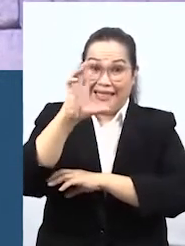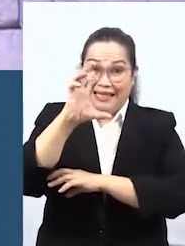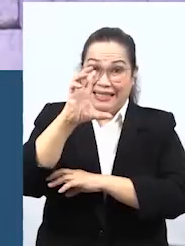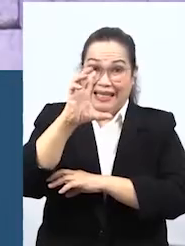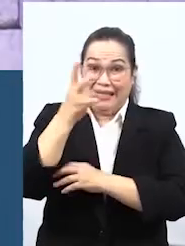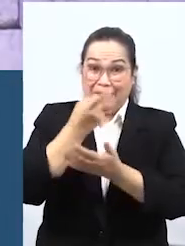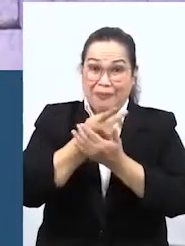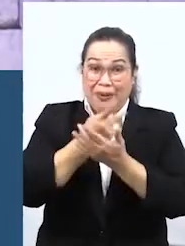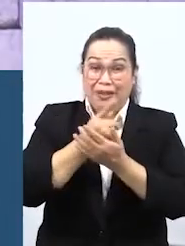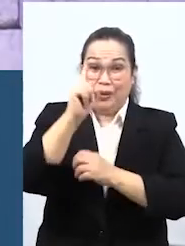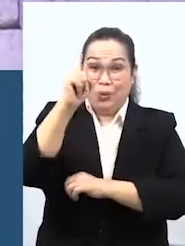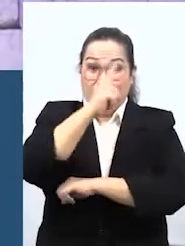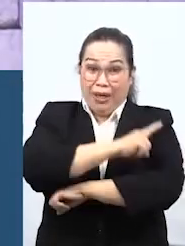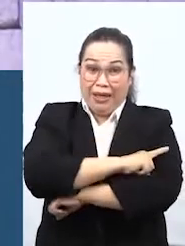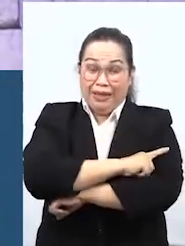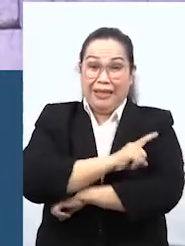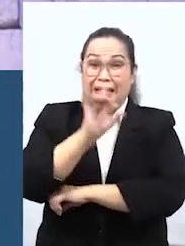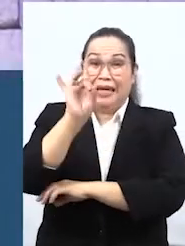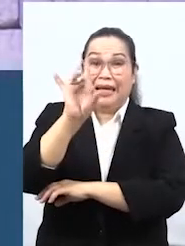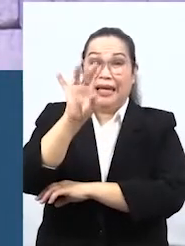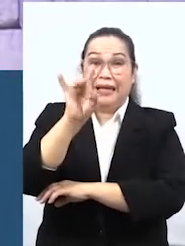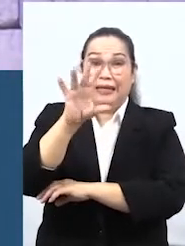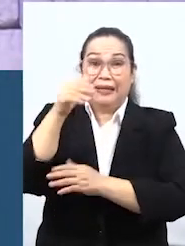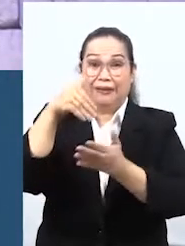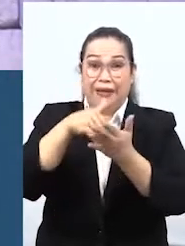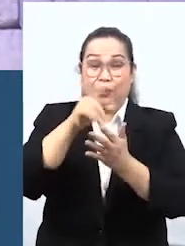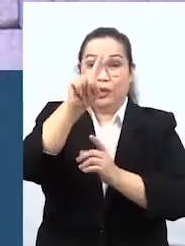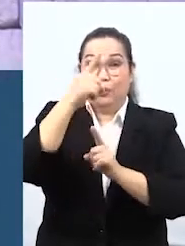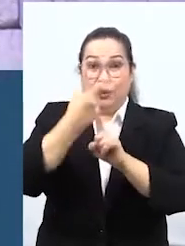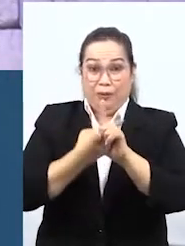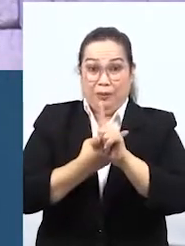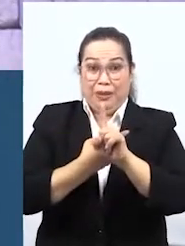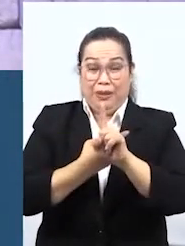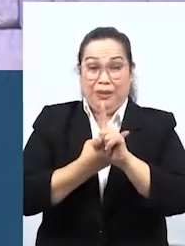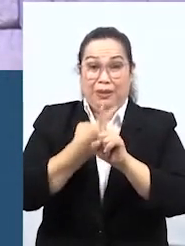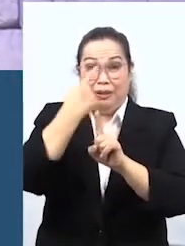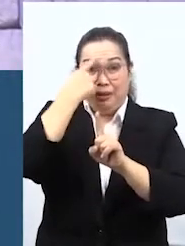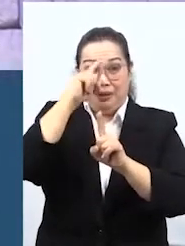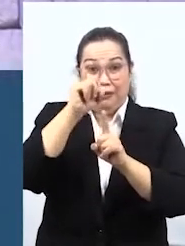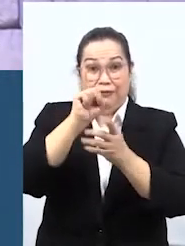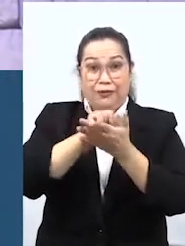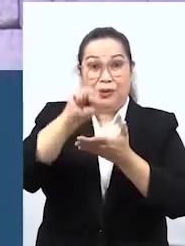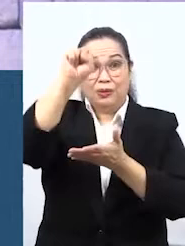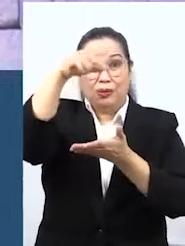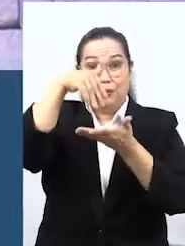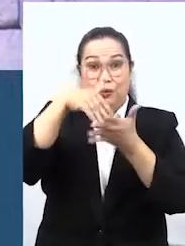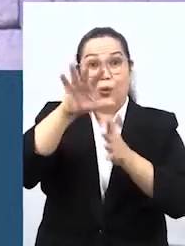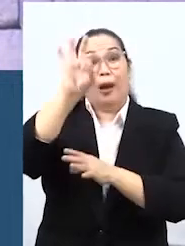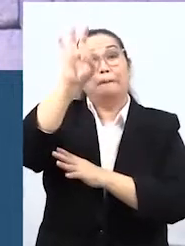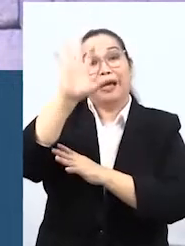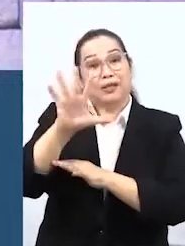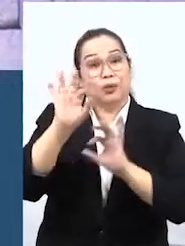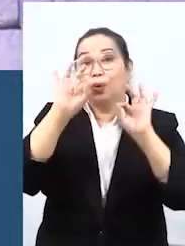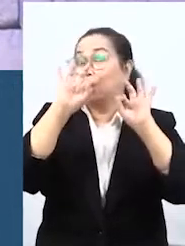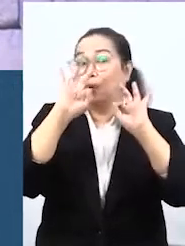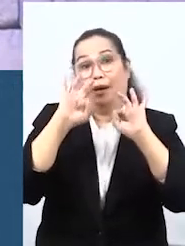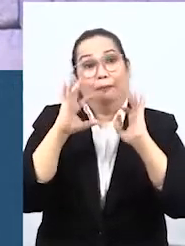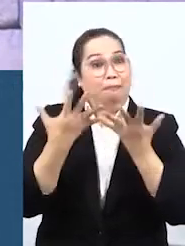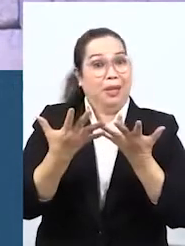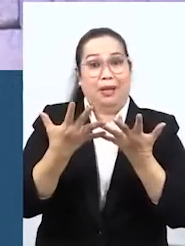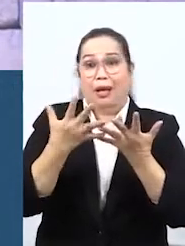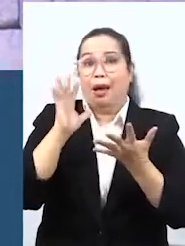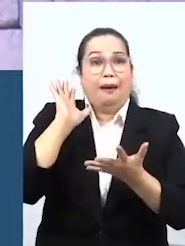day That's php8,000 a month for a seminary student a Pastor That's too